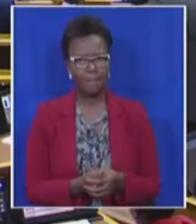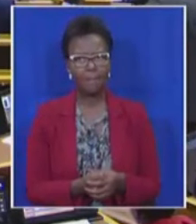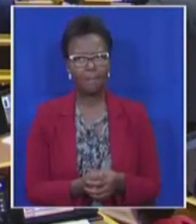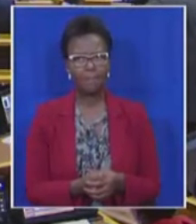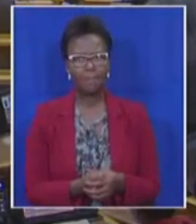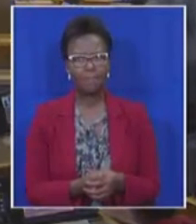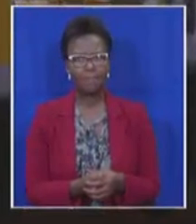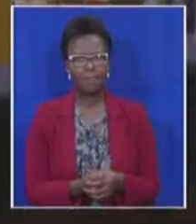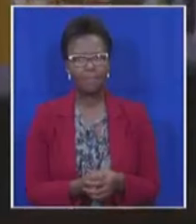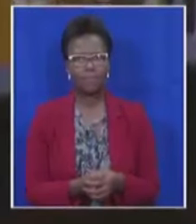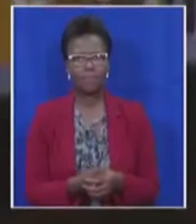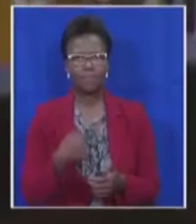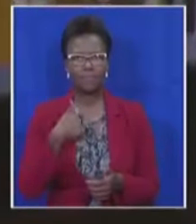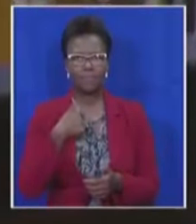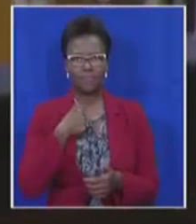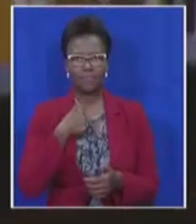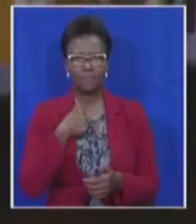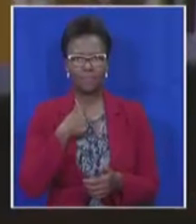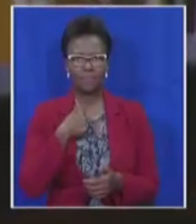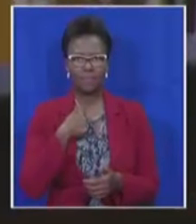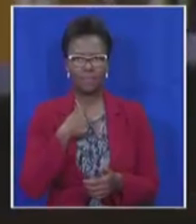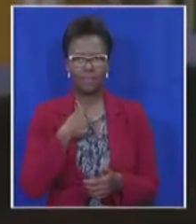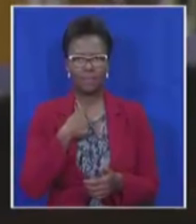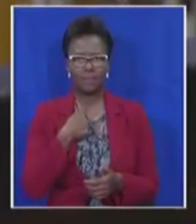the practice.